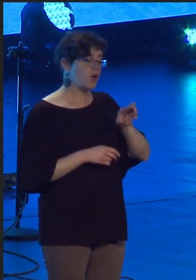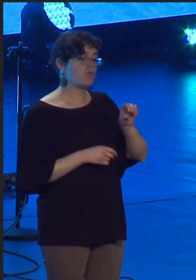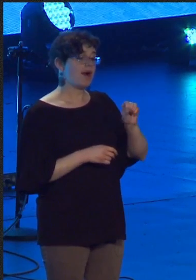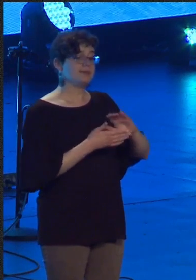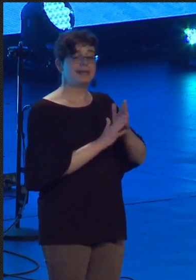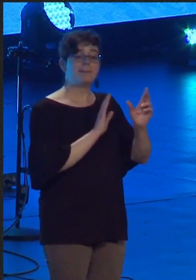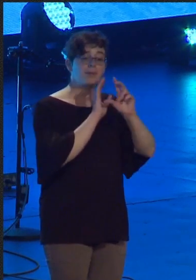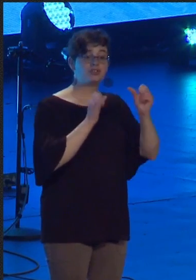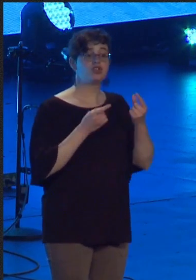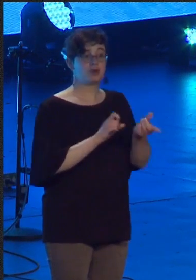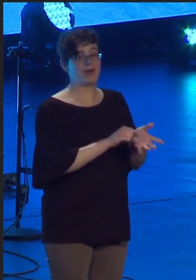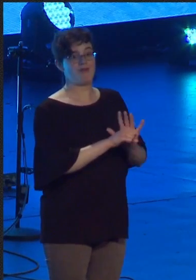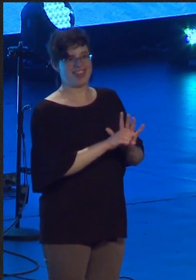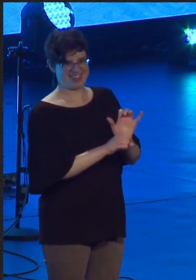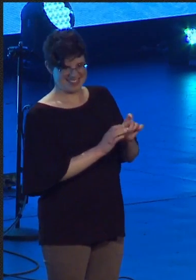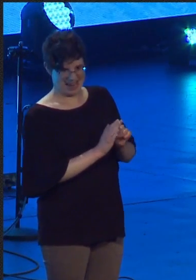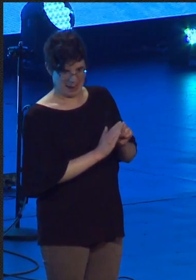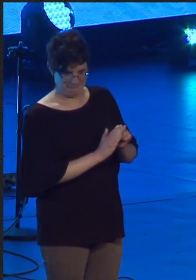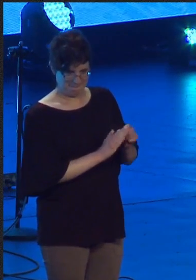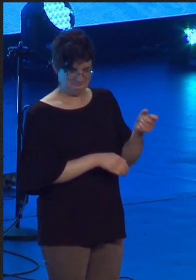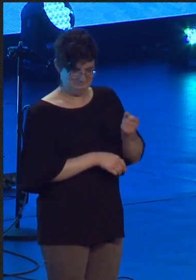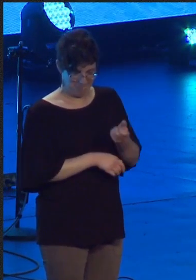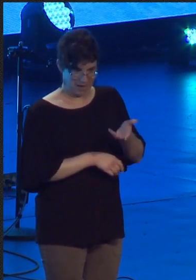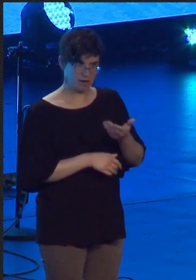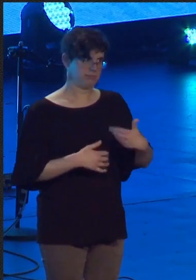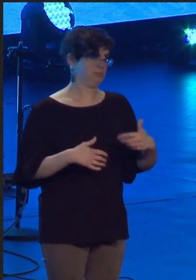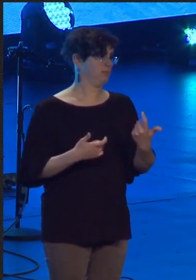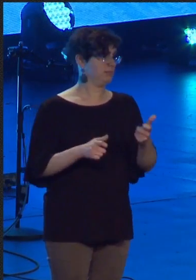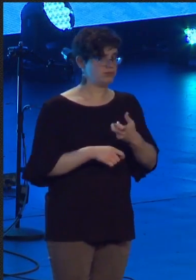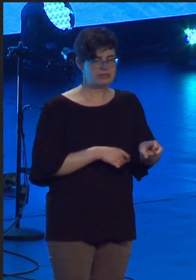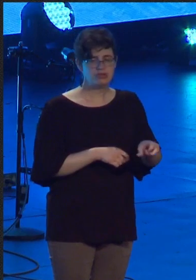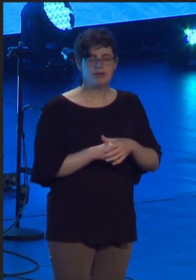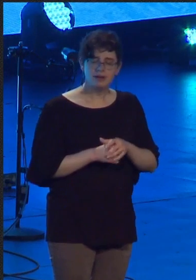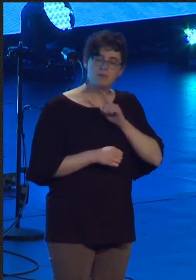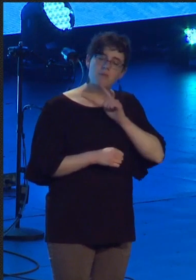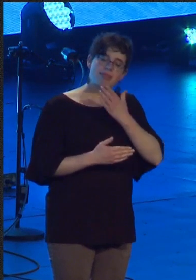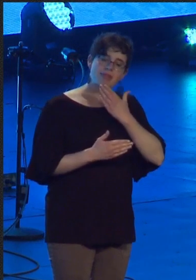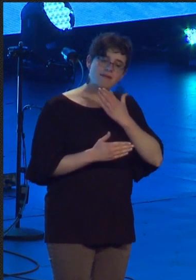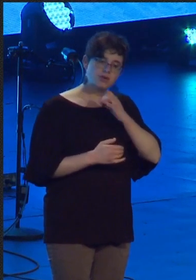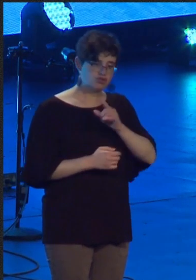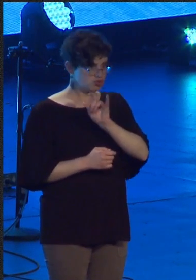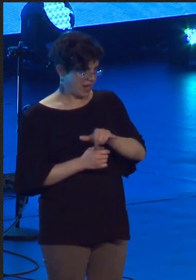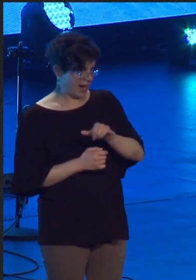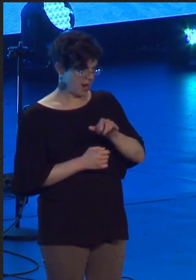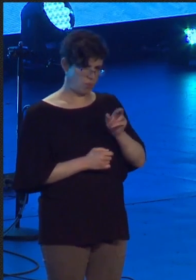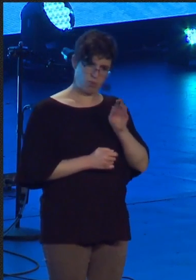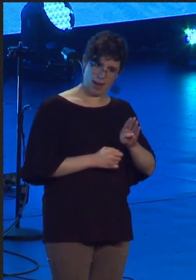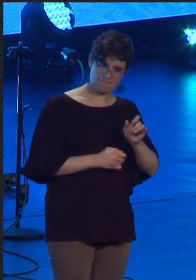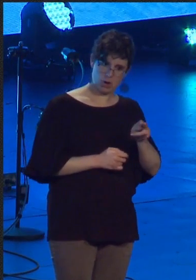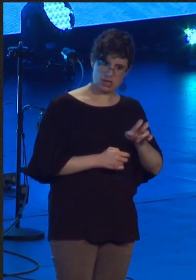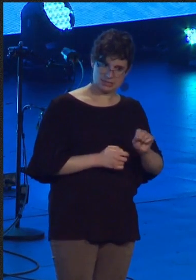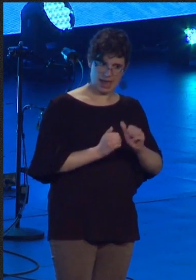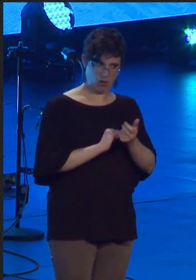president during COVID, and what a transition. We're so grateful for Jay and Barb Barnes and what they